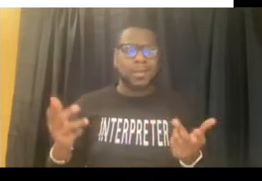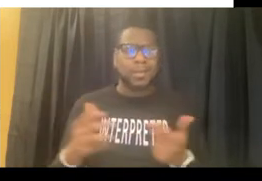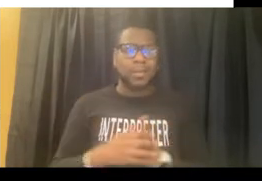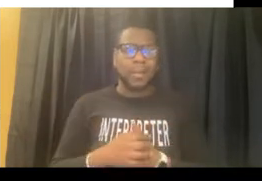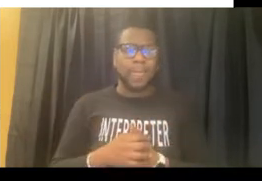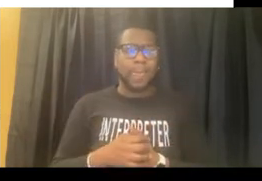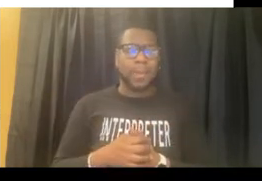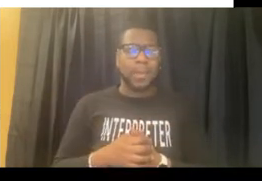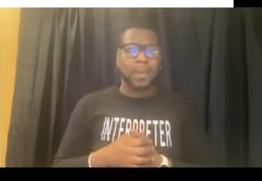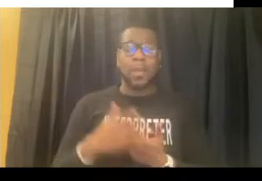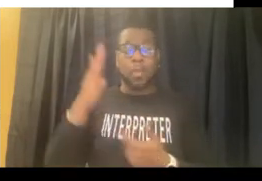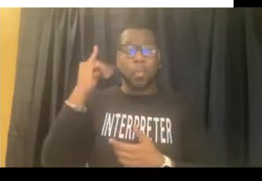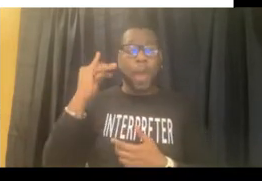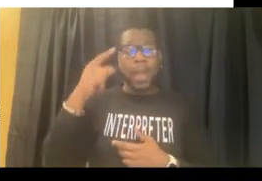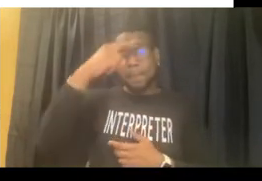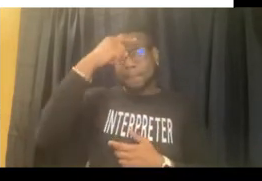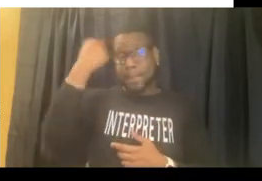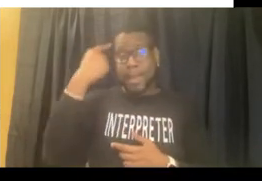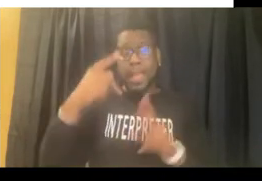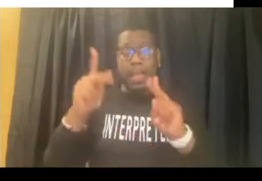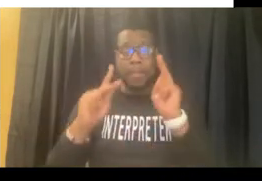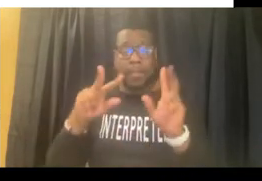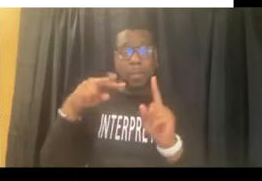be promiscuous. I'm more common to be